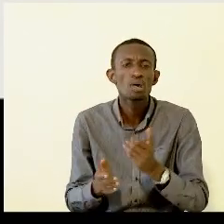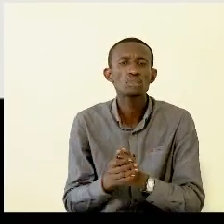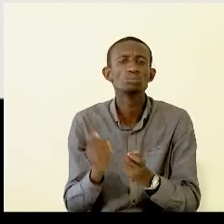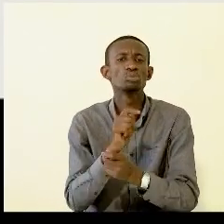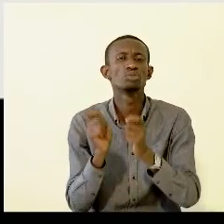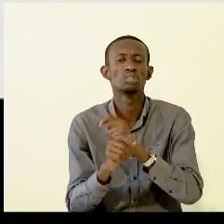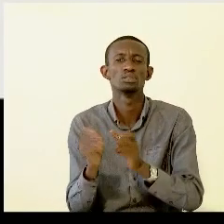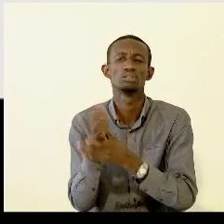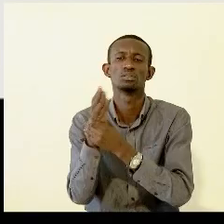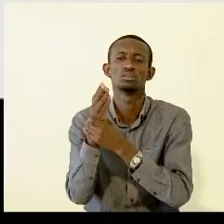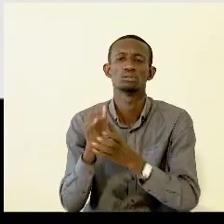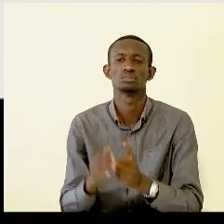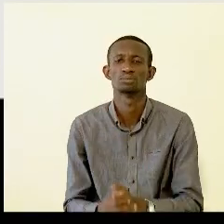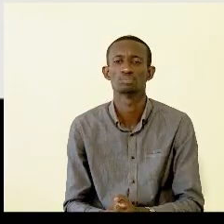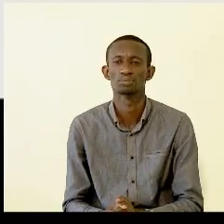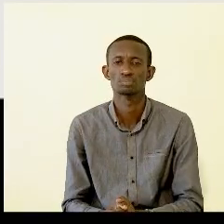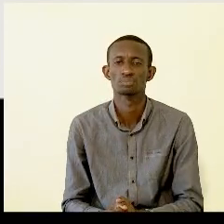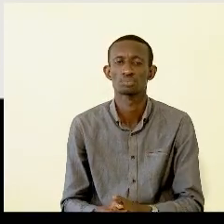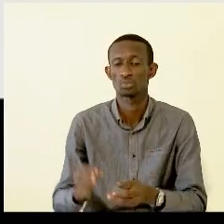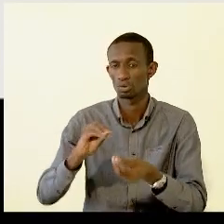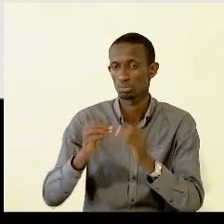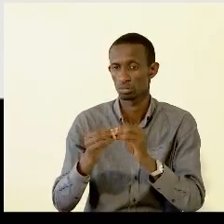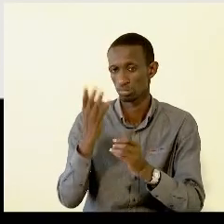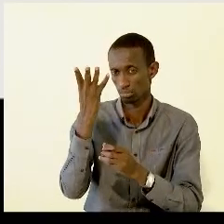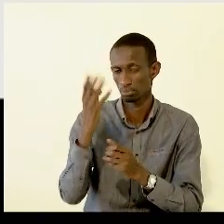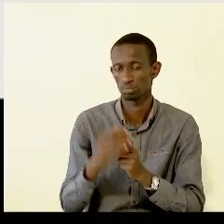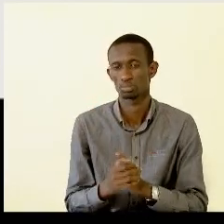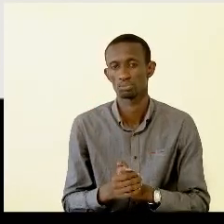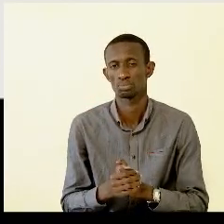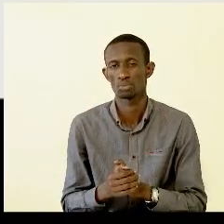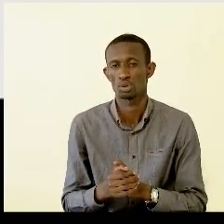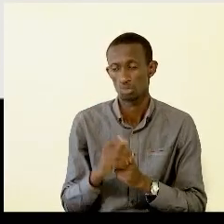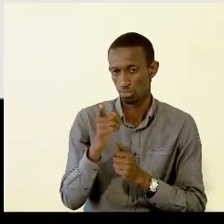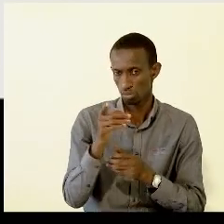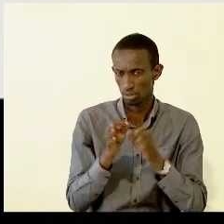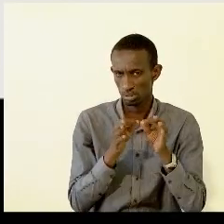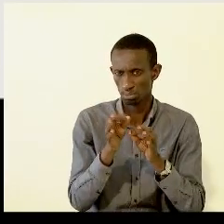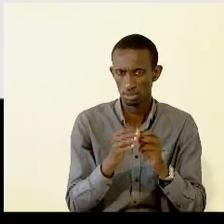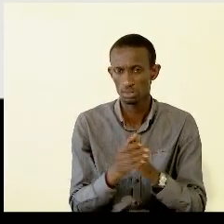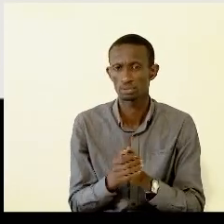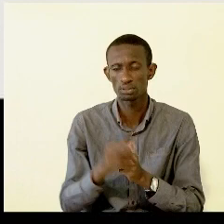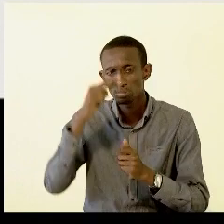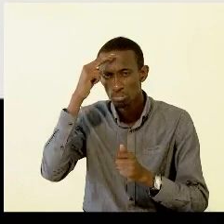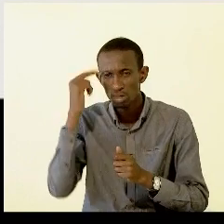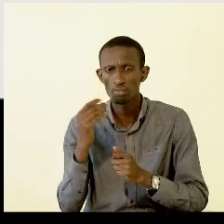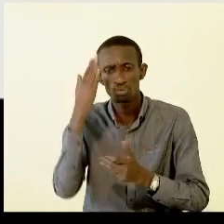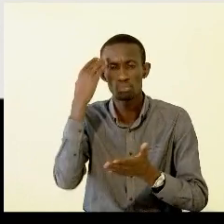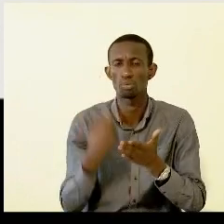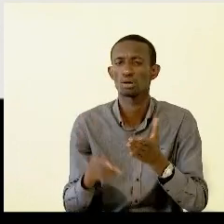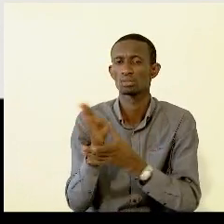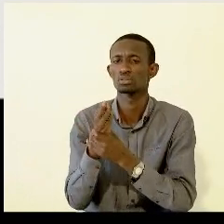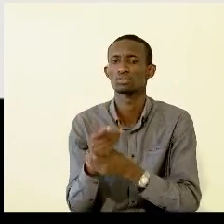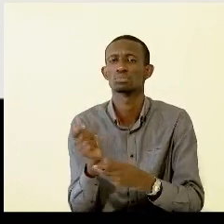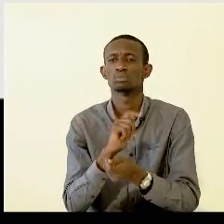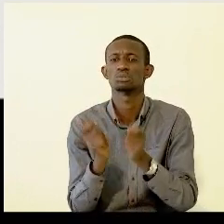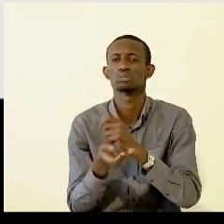are modified leaves? Question number 4, explain reasons why leaves are